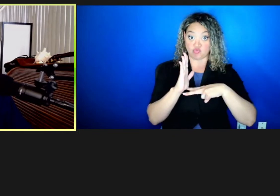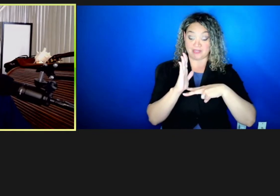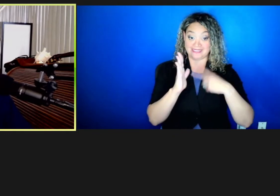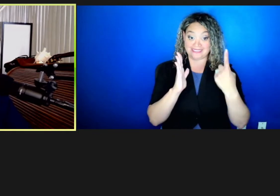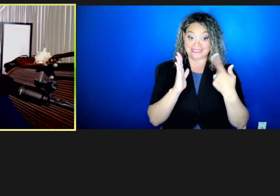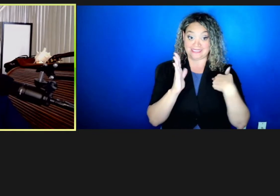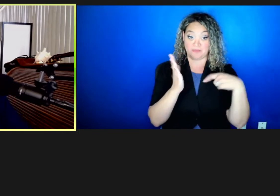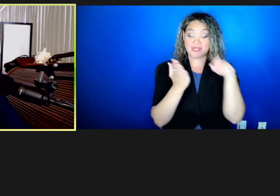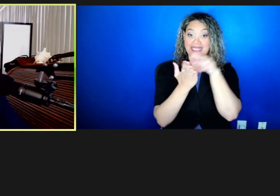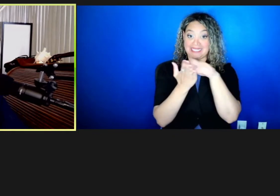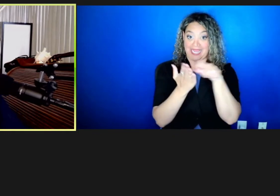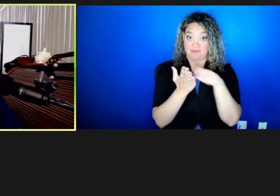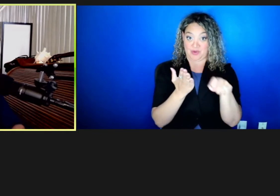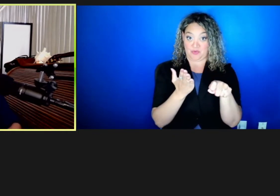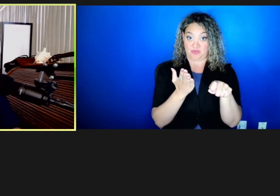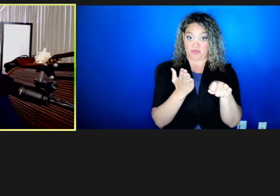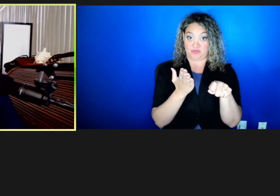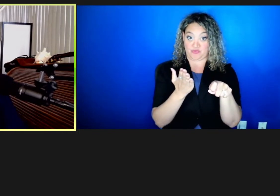there we go.